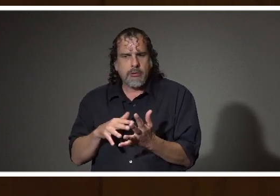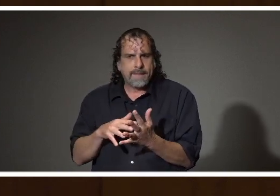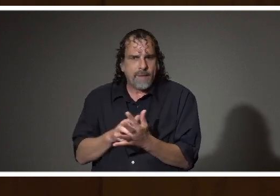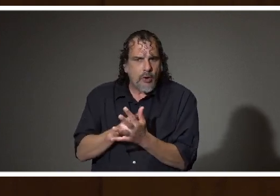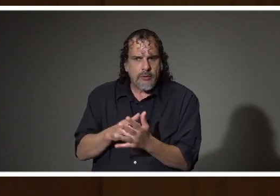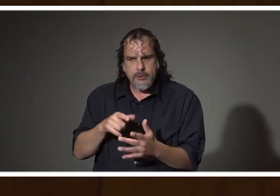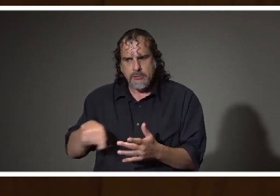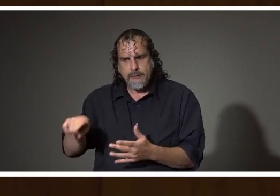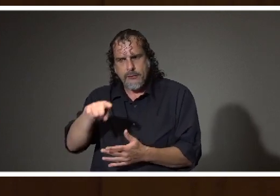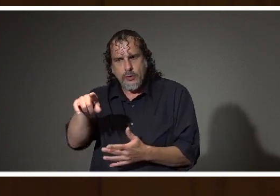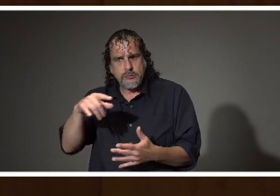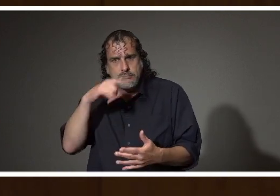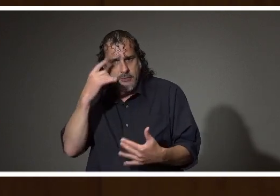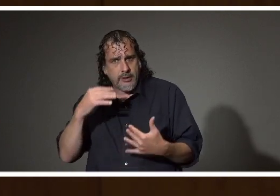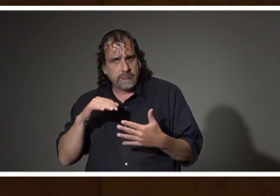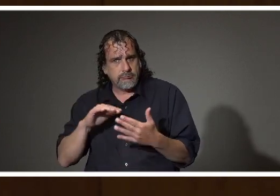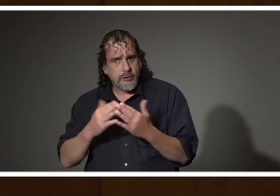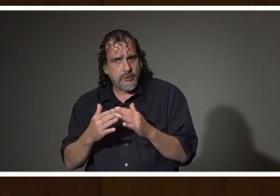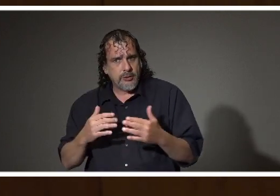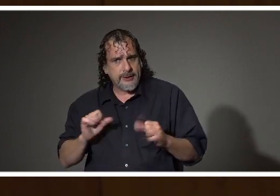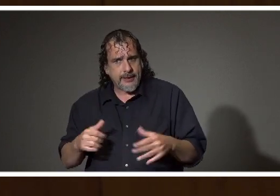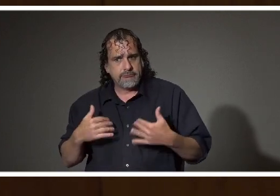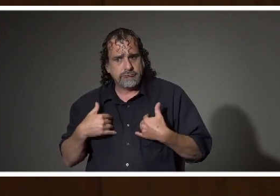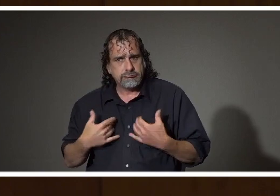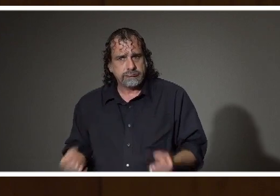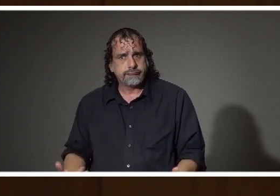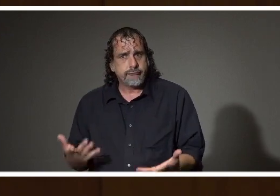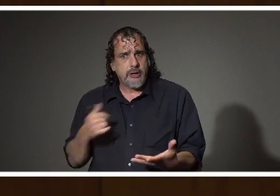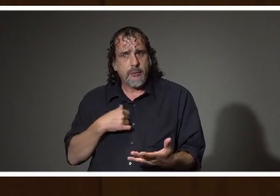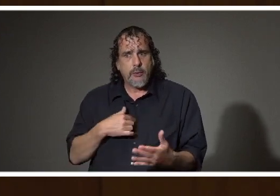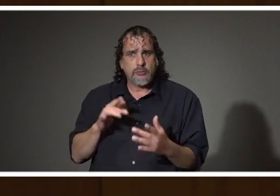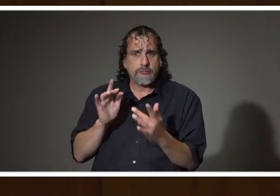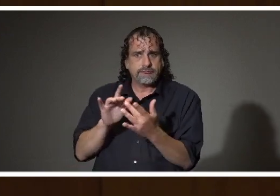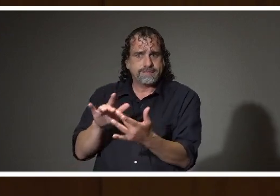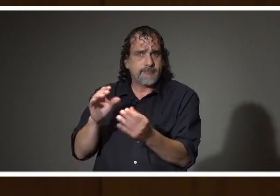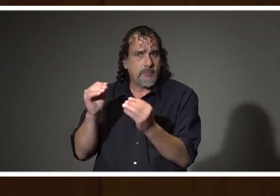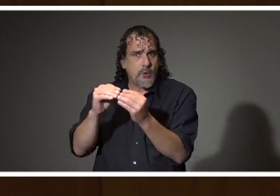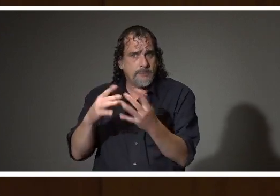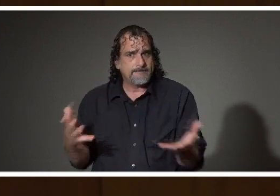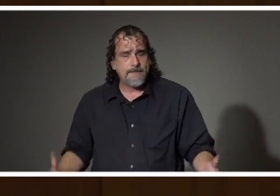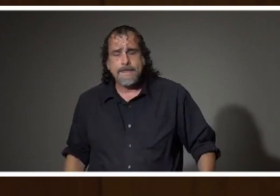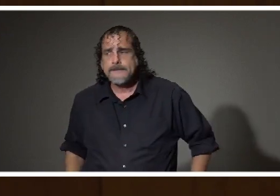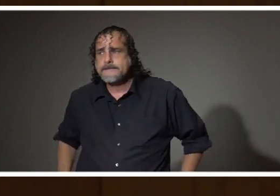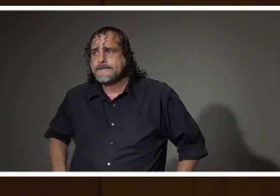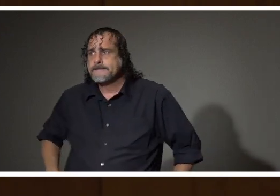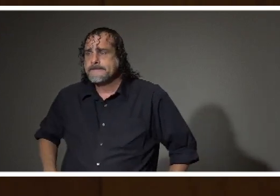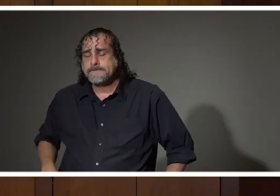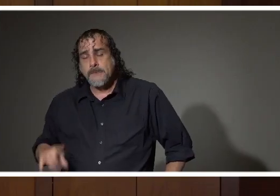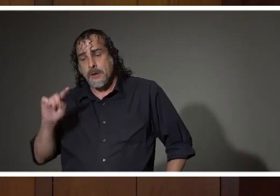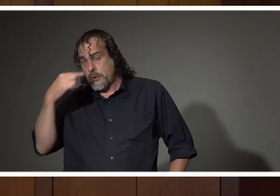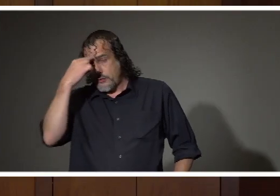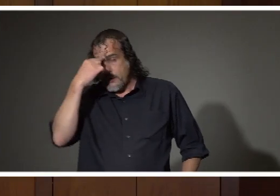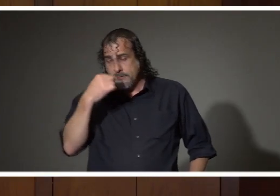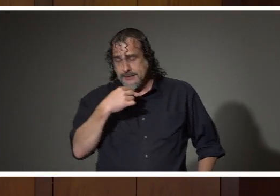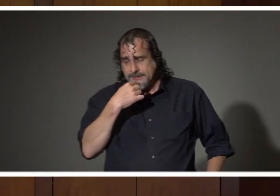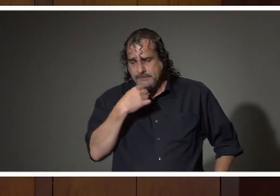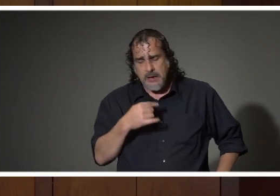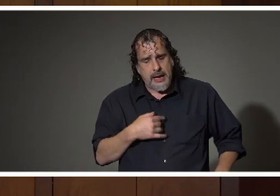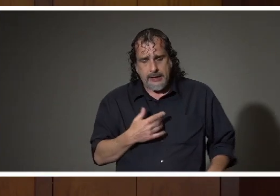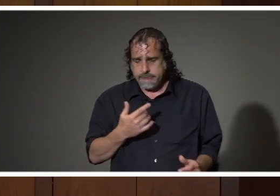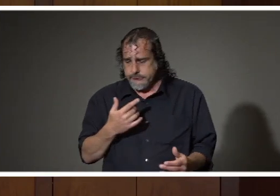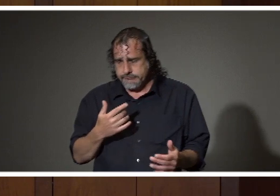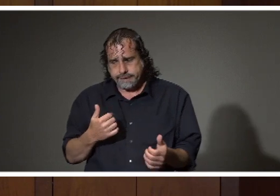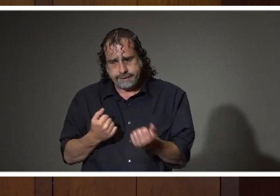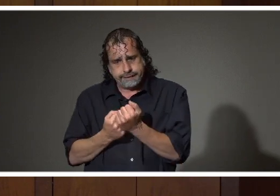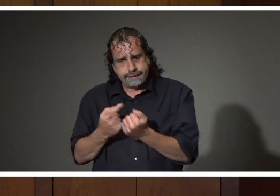some of these communities are, and it's really our job to make sure we reach them as much as we can. Right, and I think I would just reiterate what Dr. Dobbs said